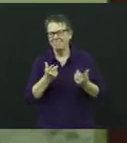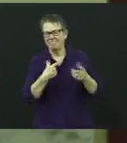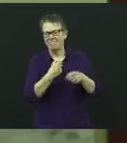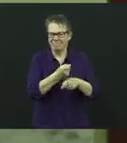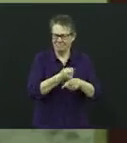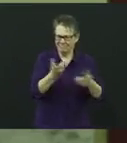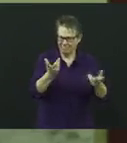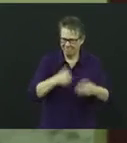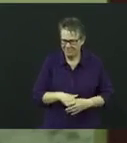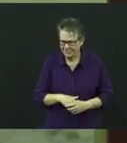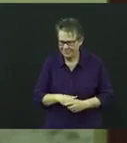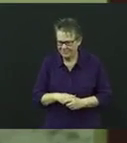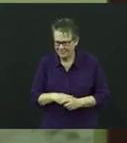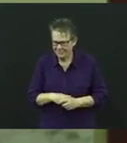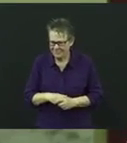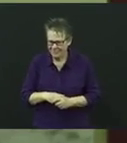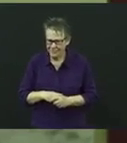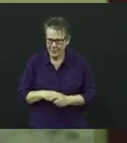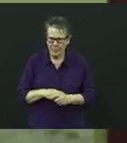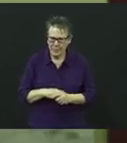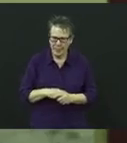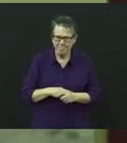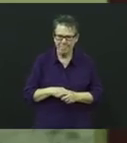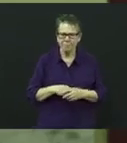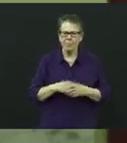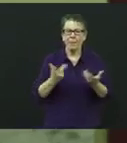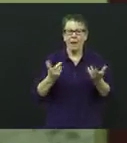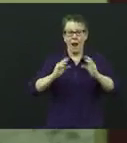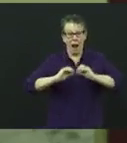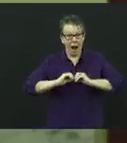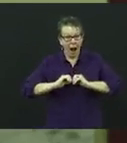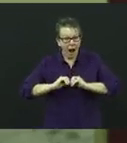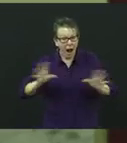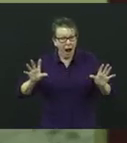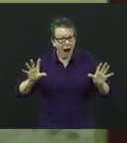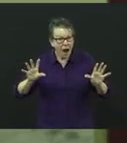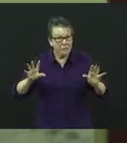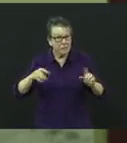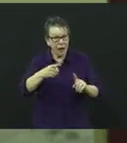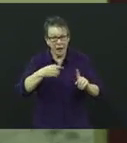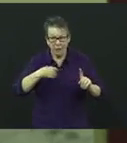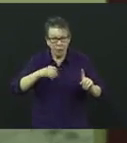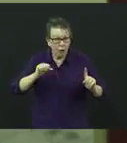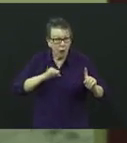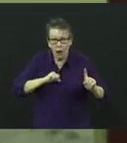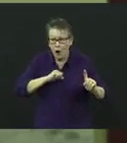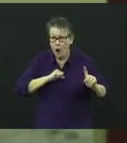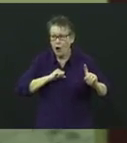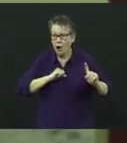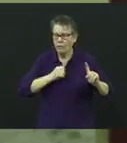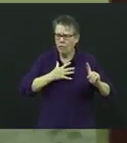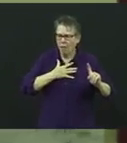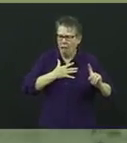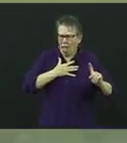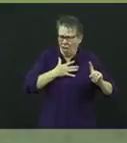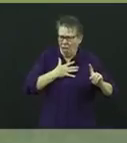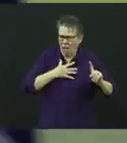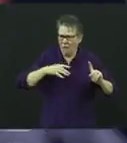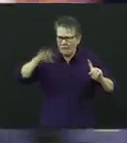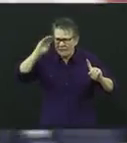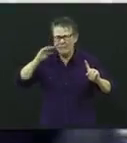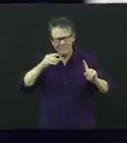sneeze twice. People get nervous and go ahead and get tested as well. But yes, we're trying to reserve testing for people with symptoms. And then the